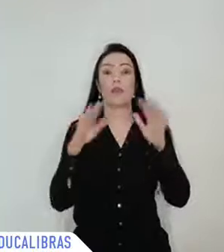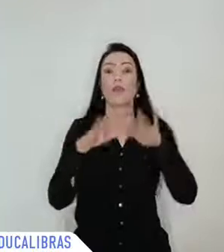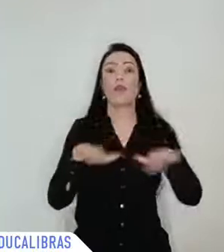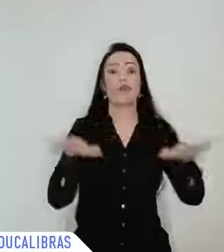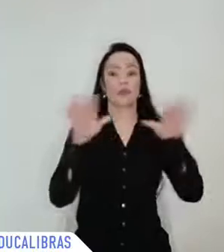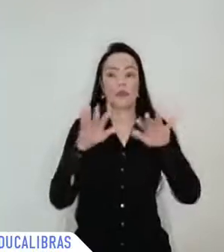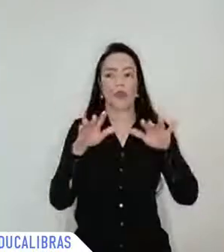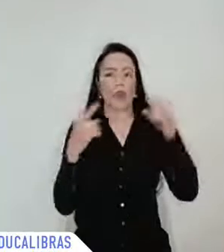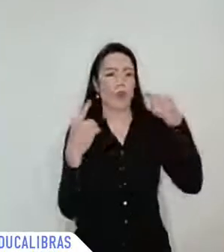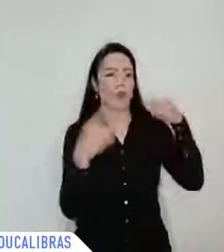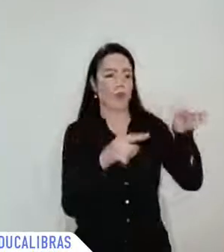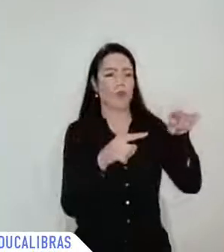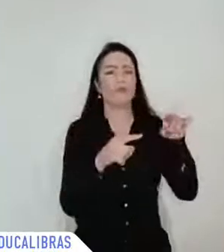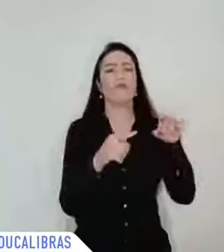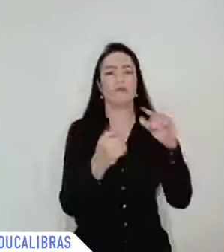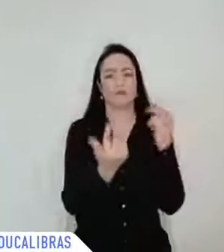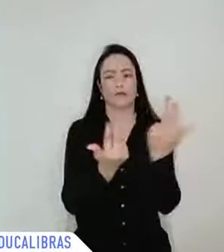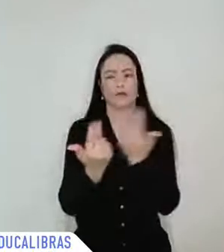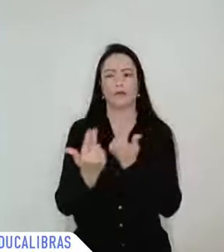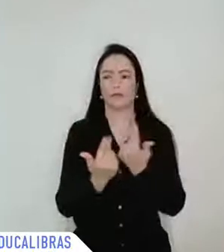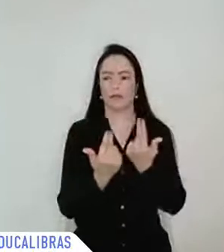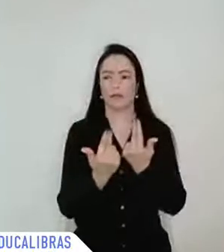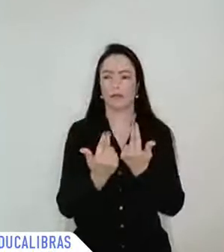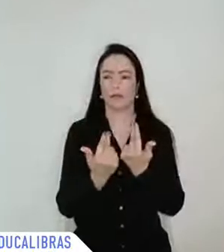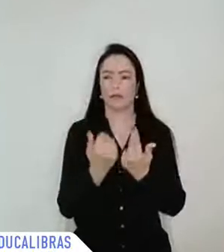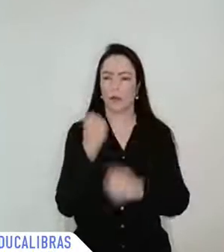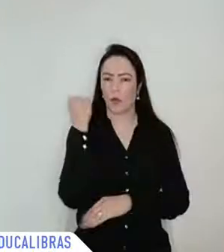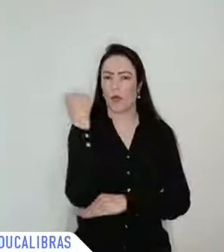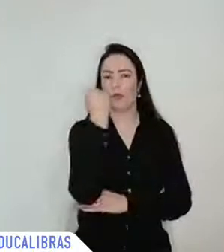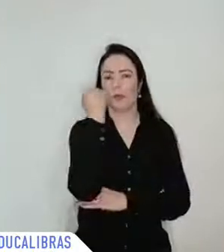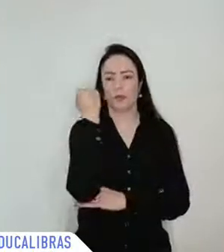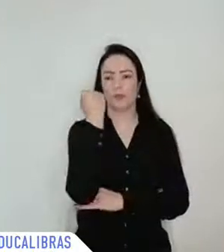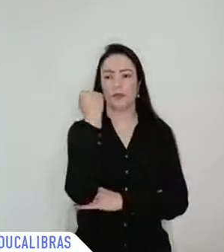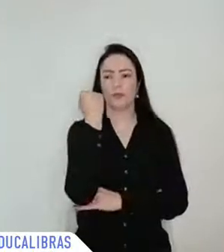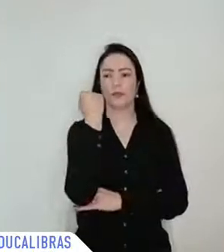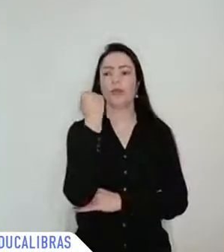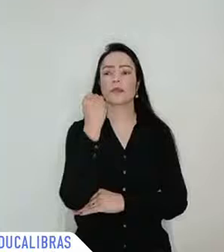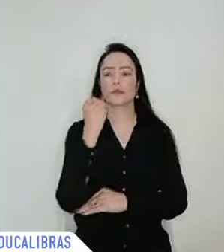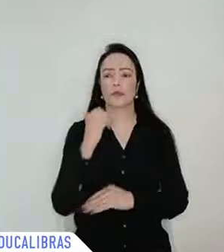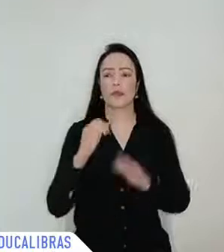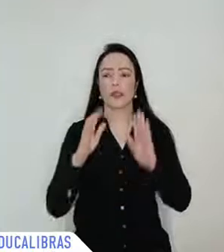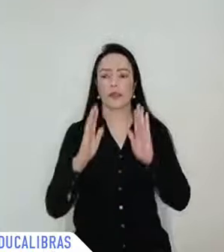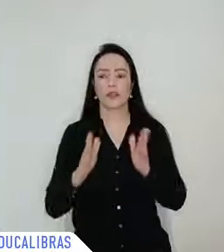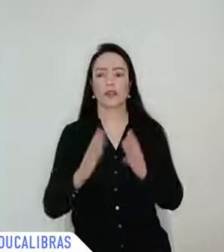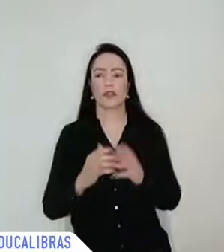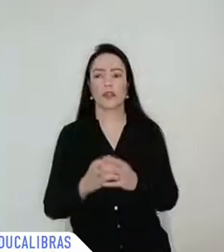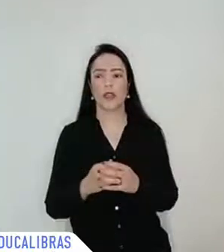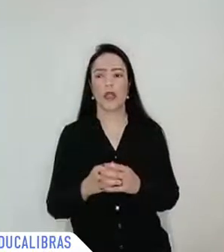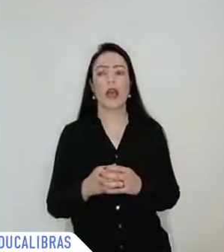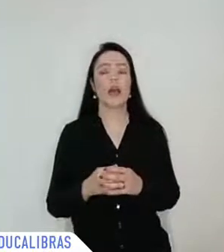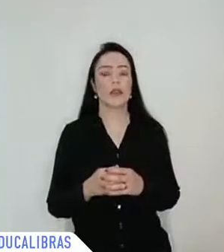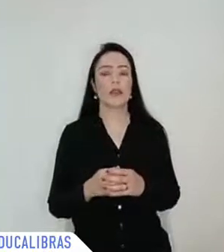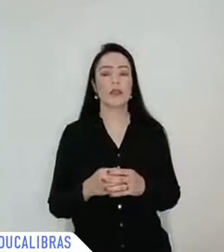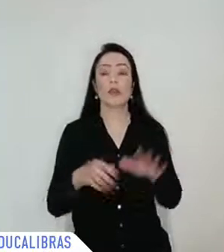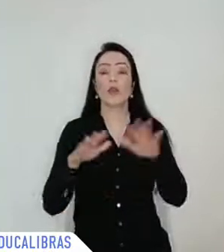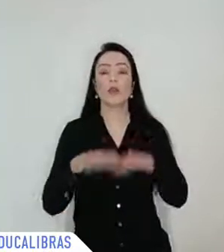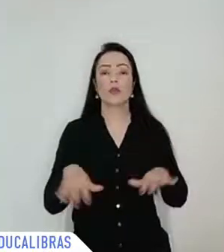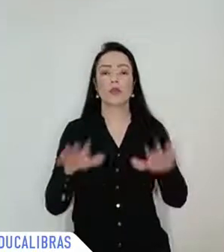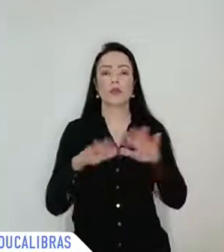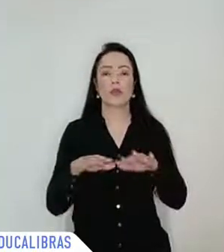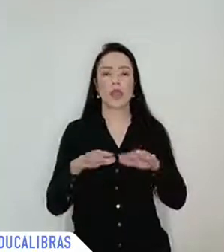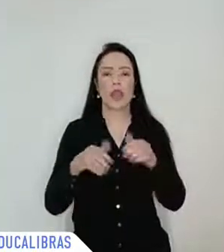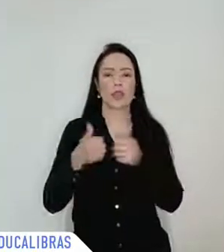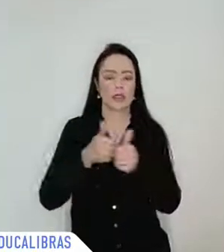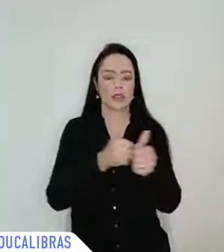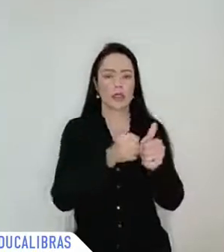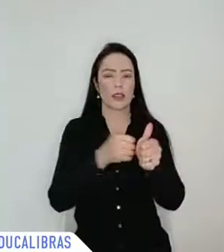of the press and building the press as a public enemy. This is very serious. This is an